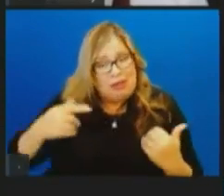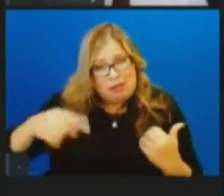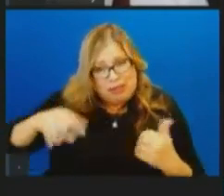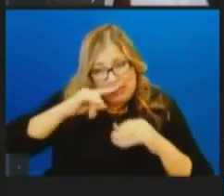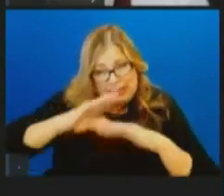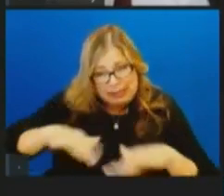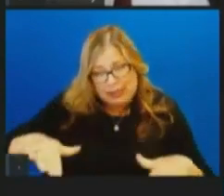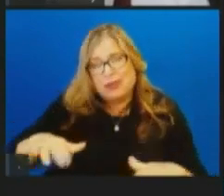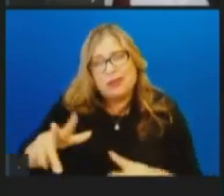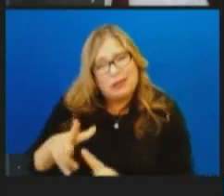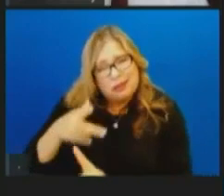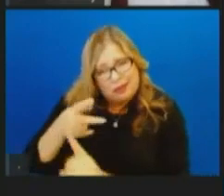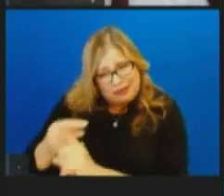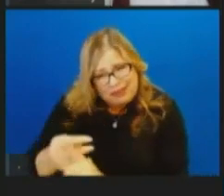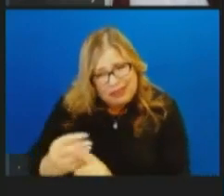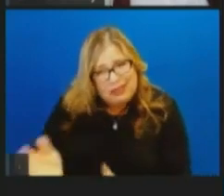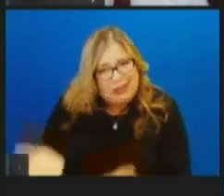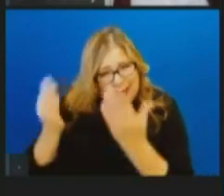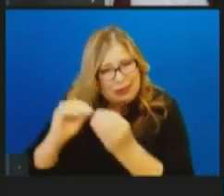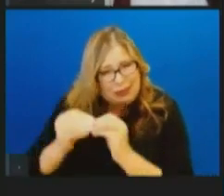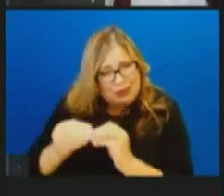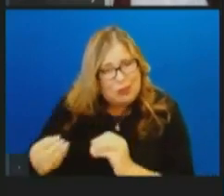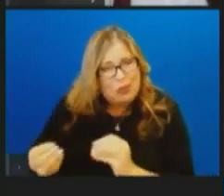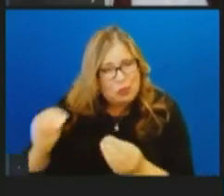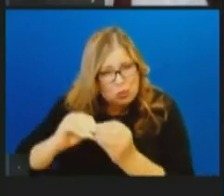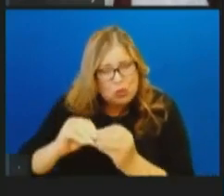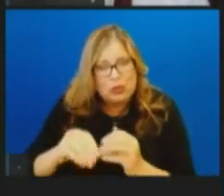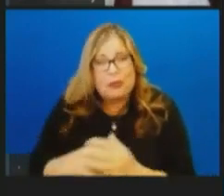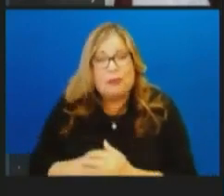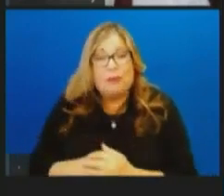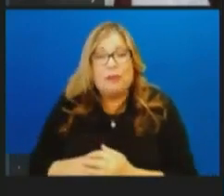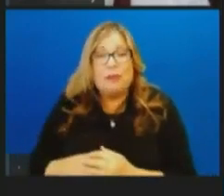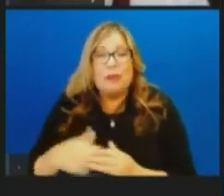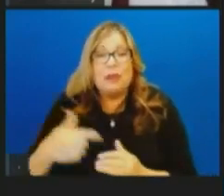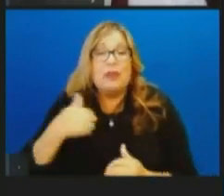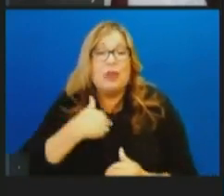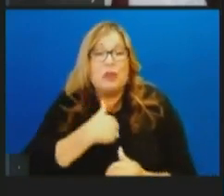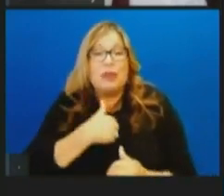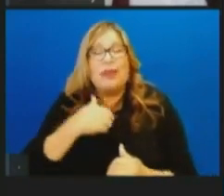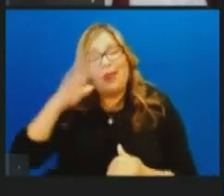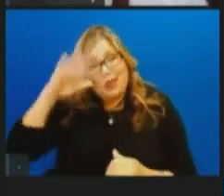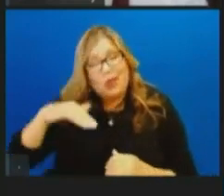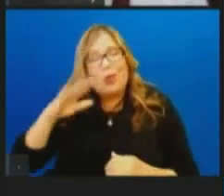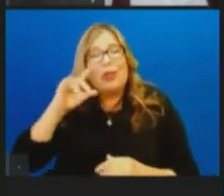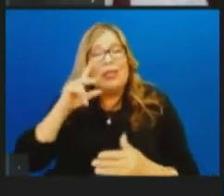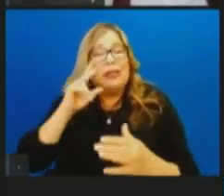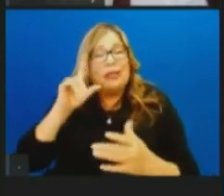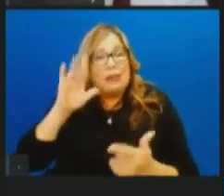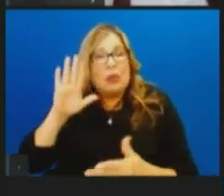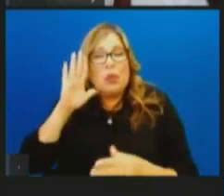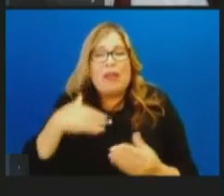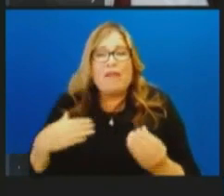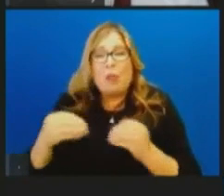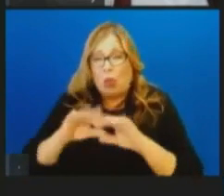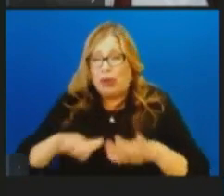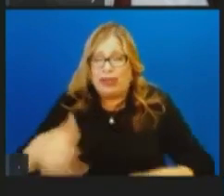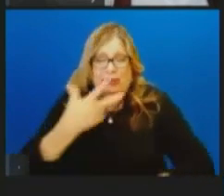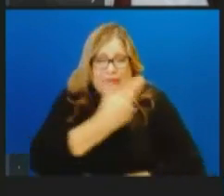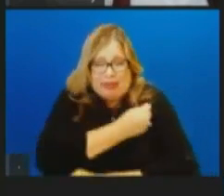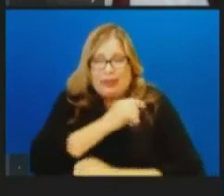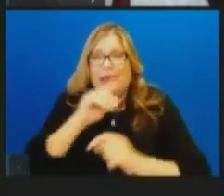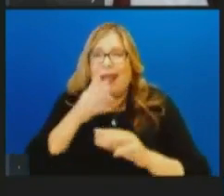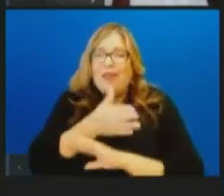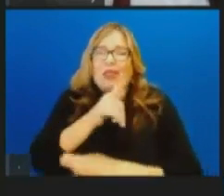expect will go up as more time is seen to confirm the safety and the effectiveness in the vaccines, and